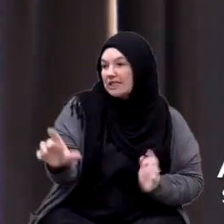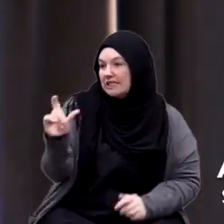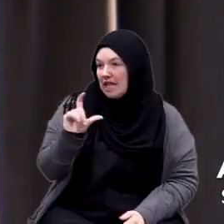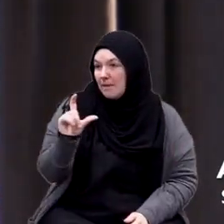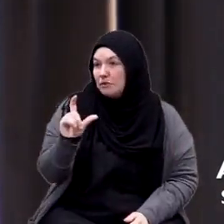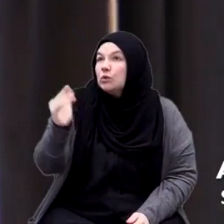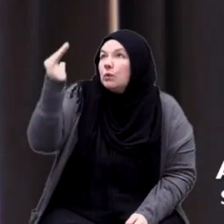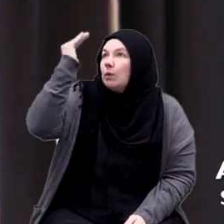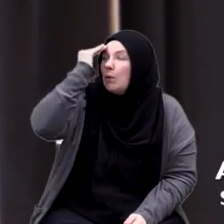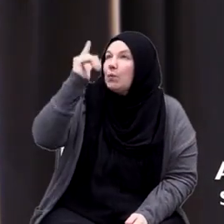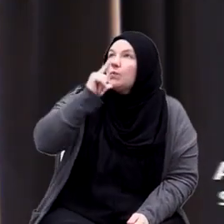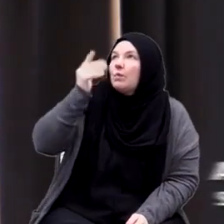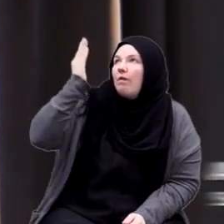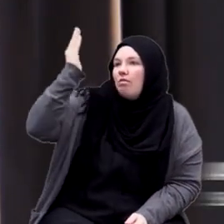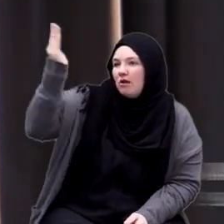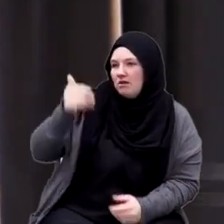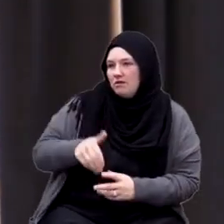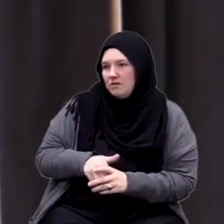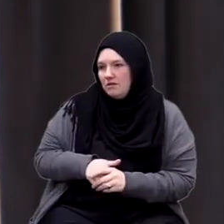acknowledge Allah.